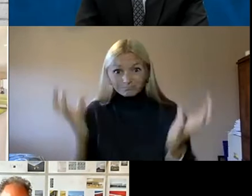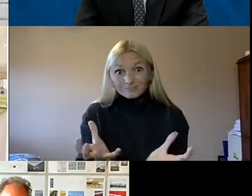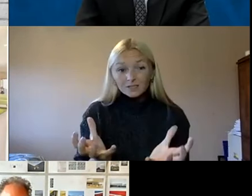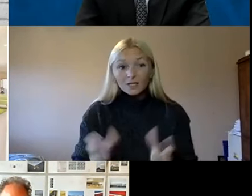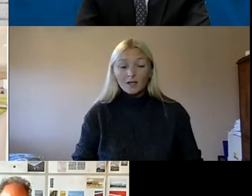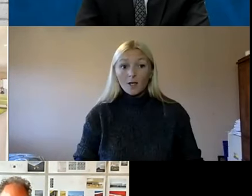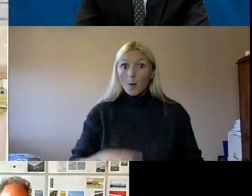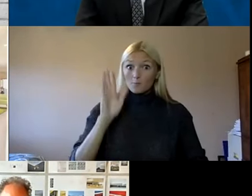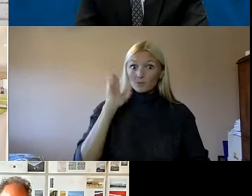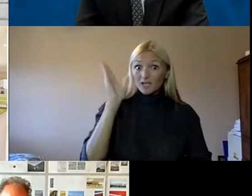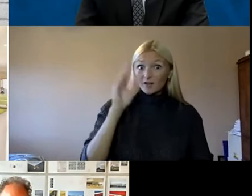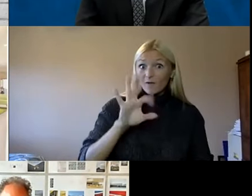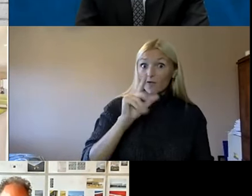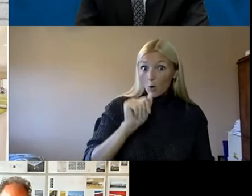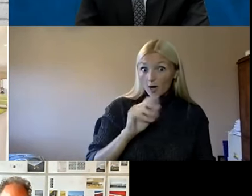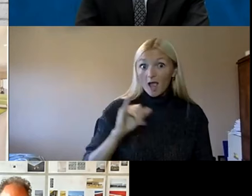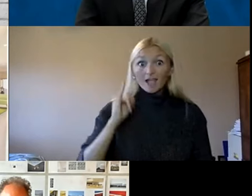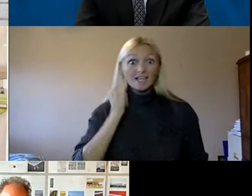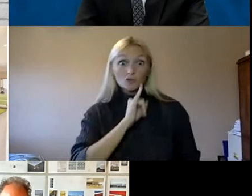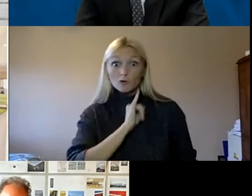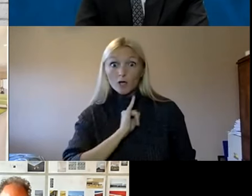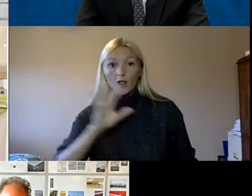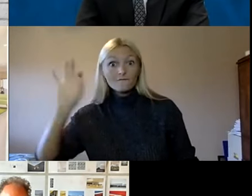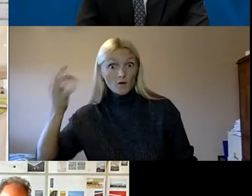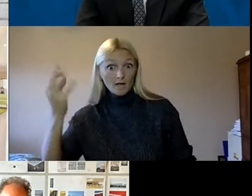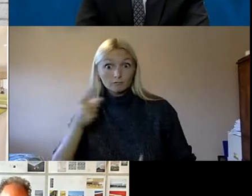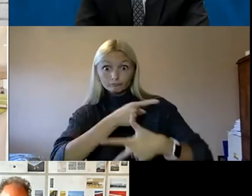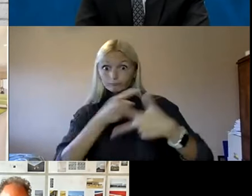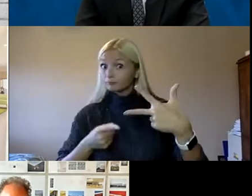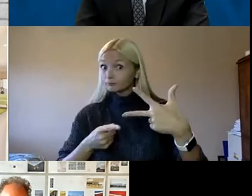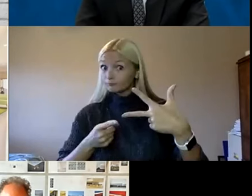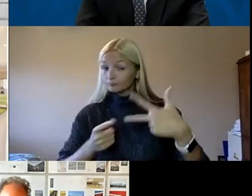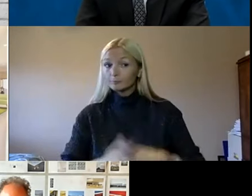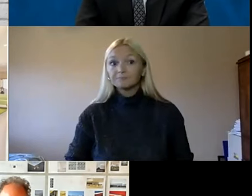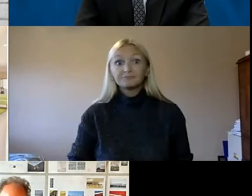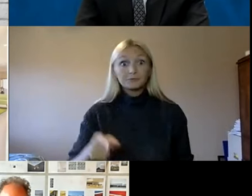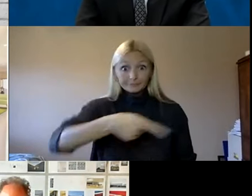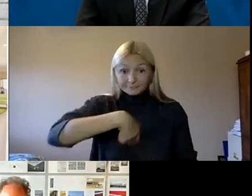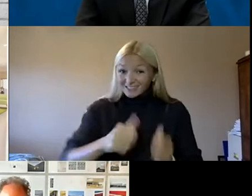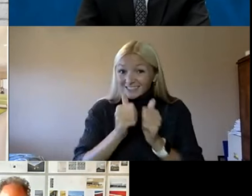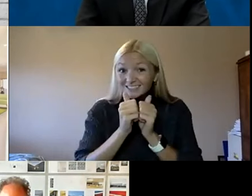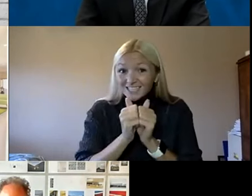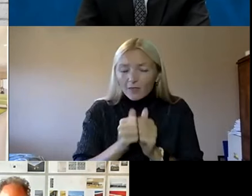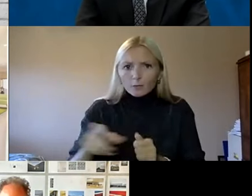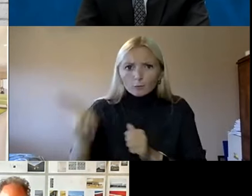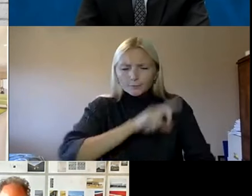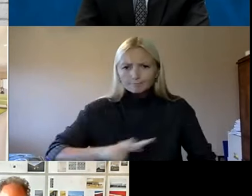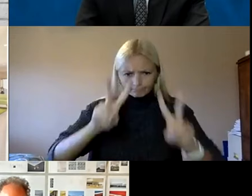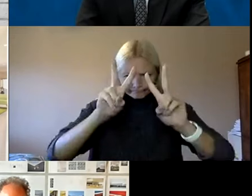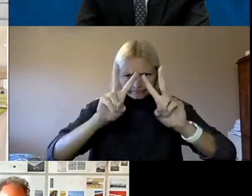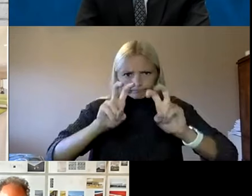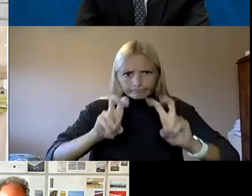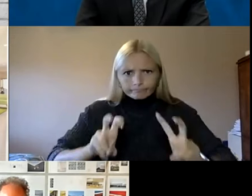presenting from Florida, from Israel, and from France. So together, we're going to examine the